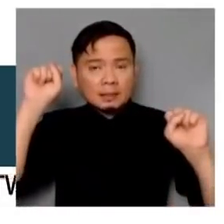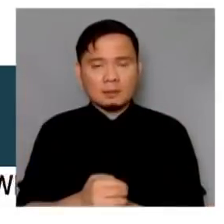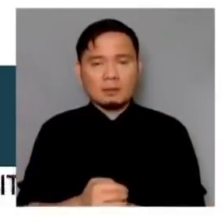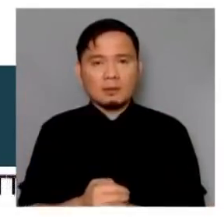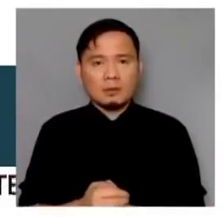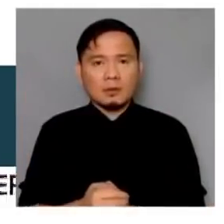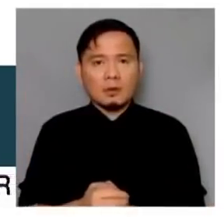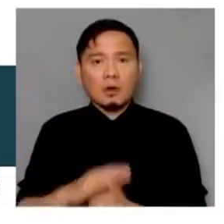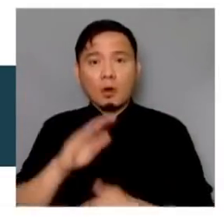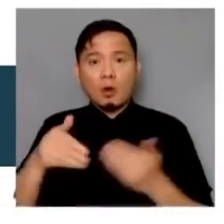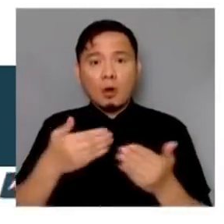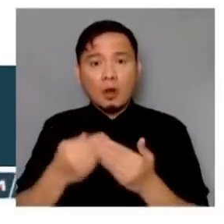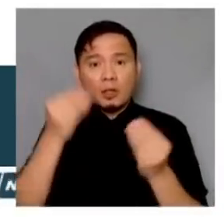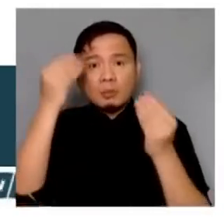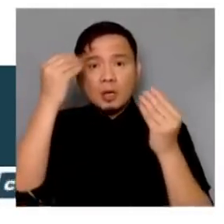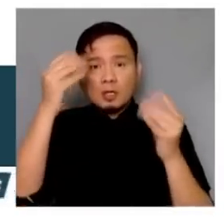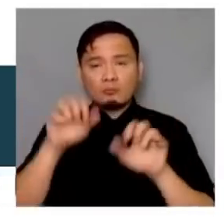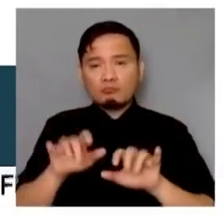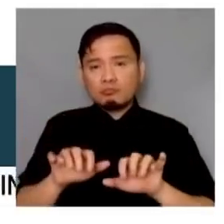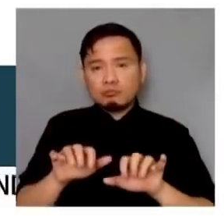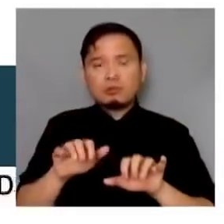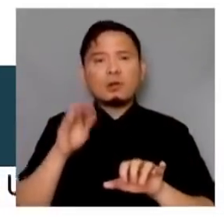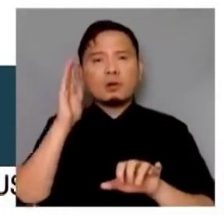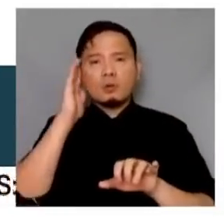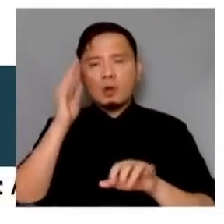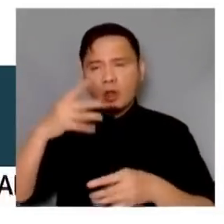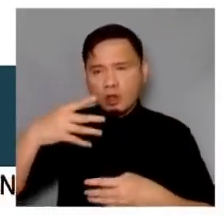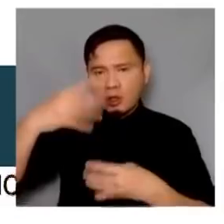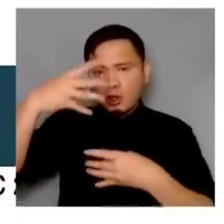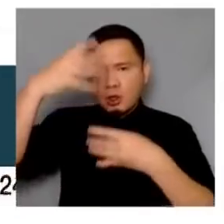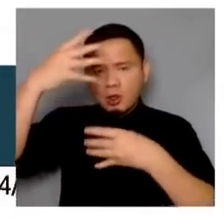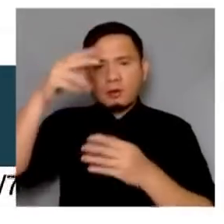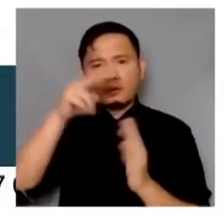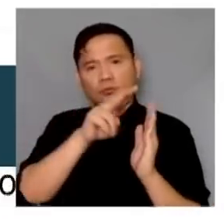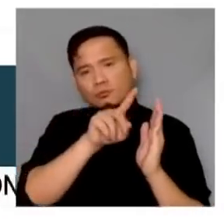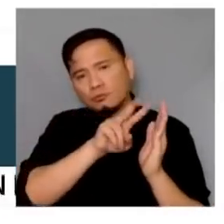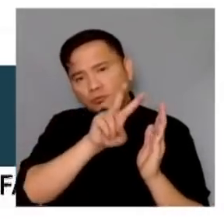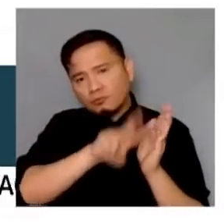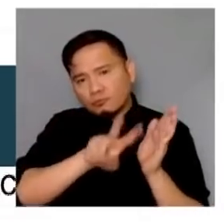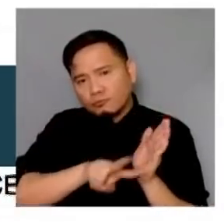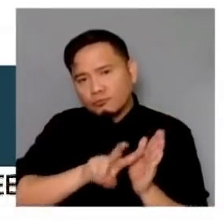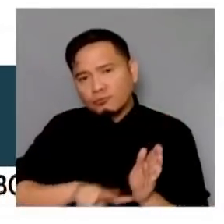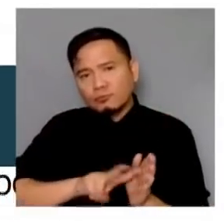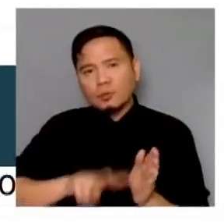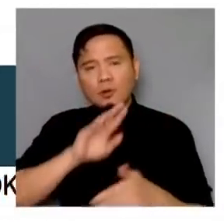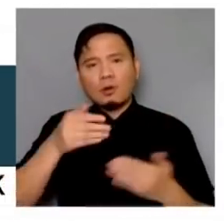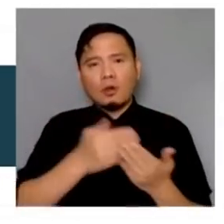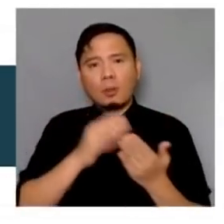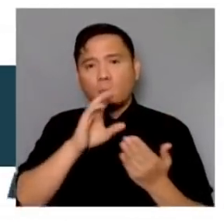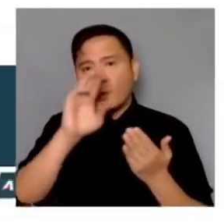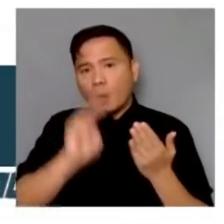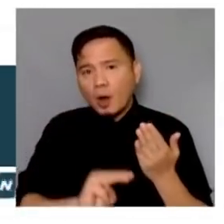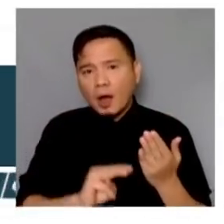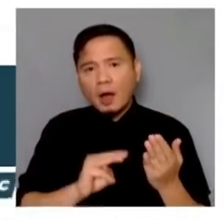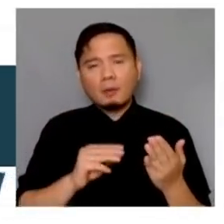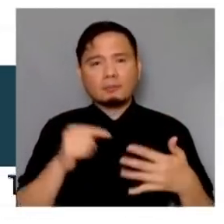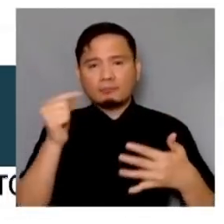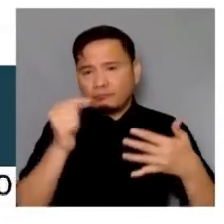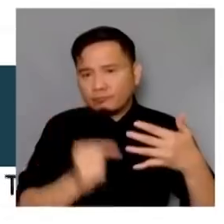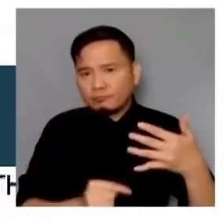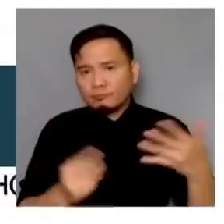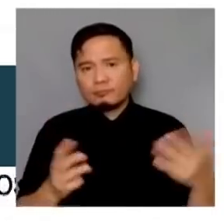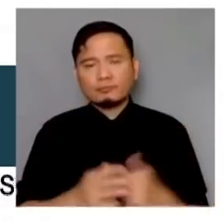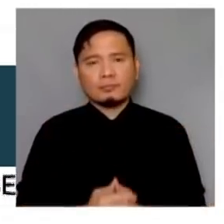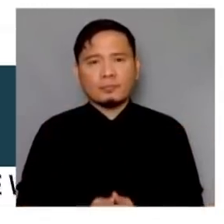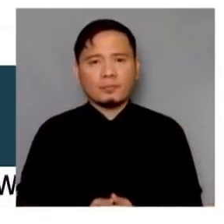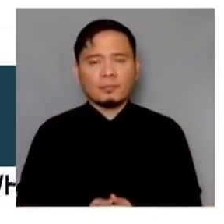the database. Okay, we look at the database for government programs. If the requested,